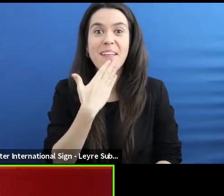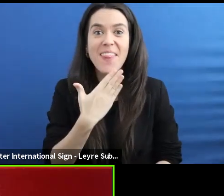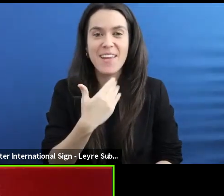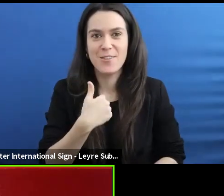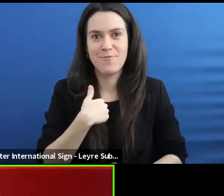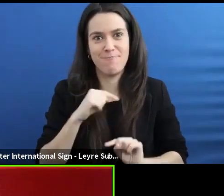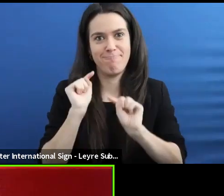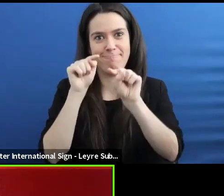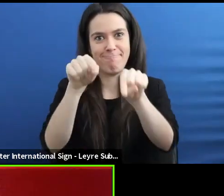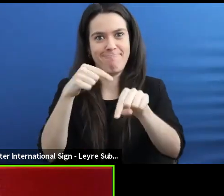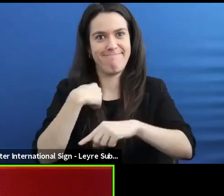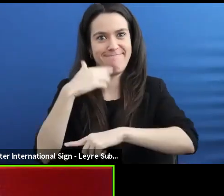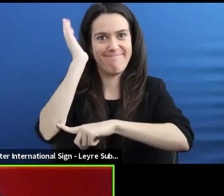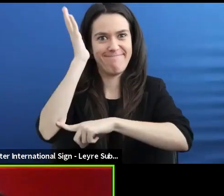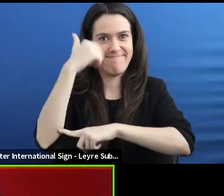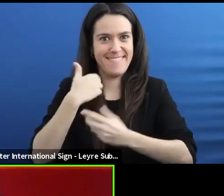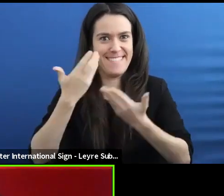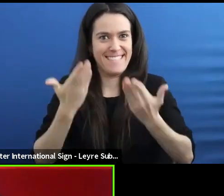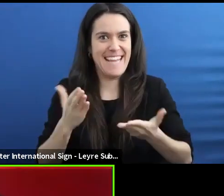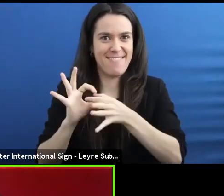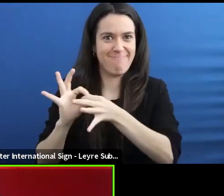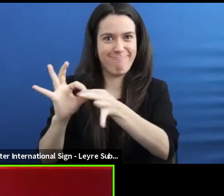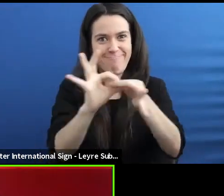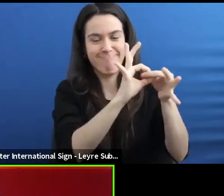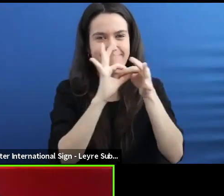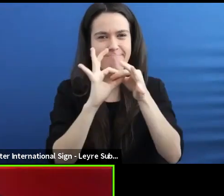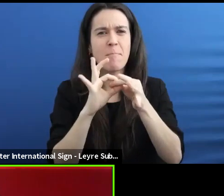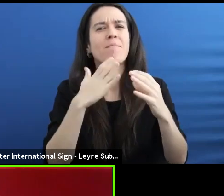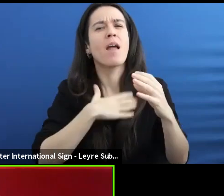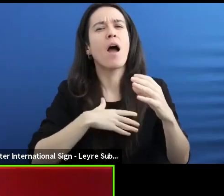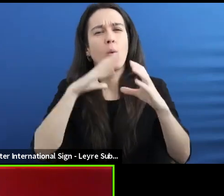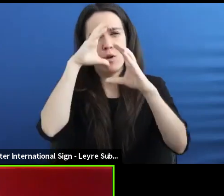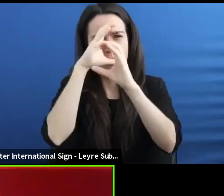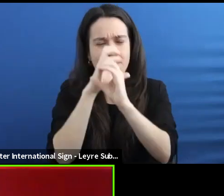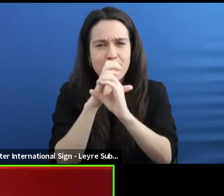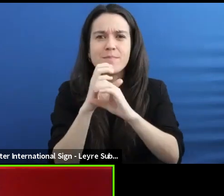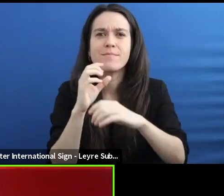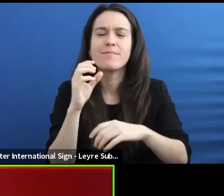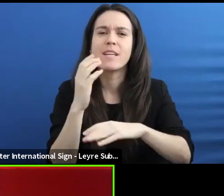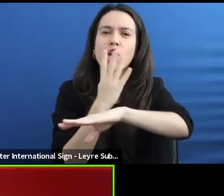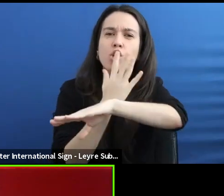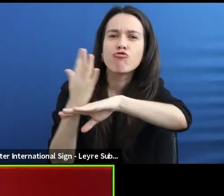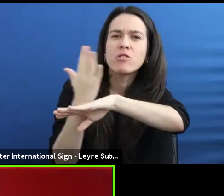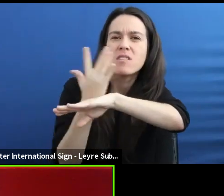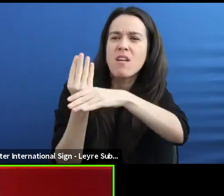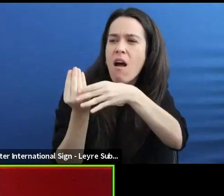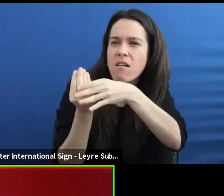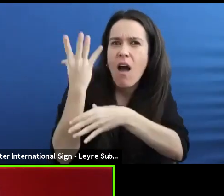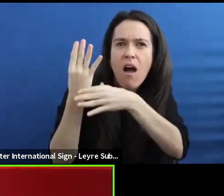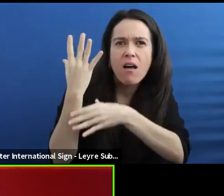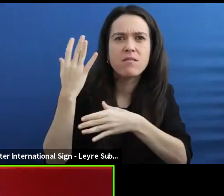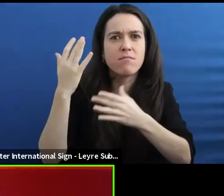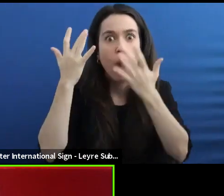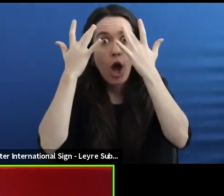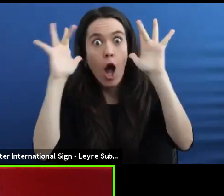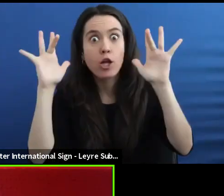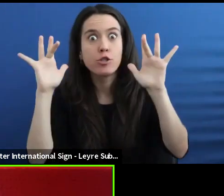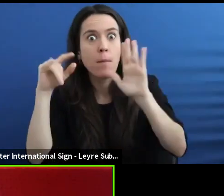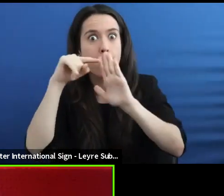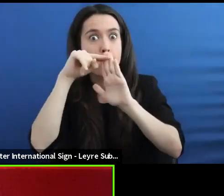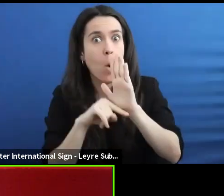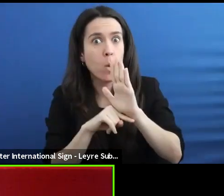I would like to focus exactly on this. Well, particularly on greenhouse gas emissions and cultural policy. And, well, you talked already about